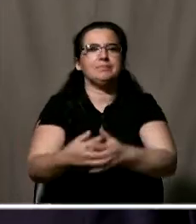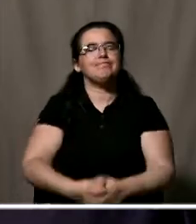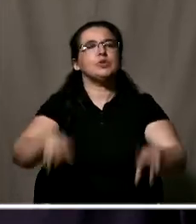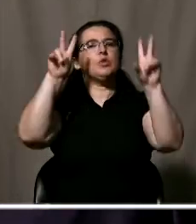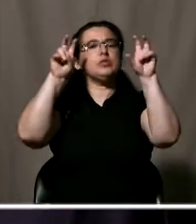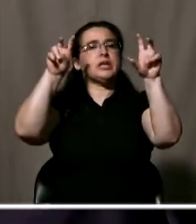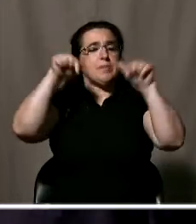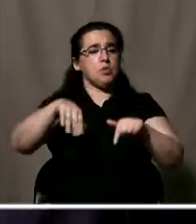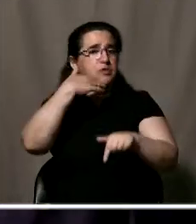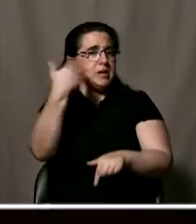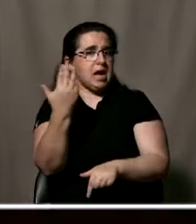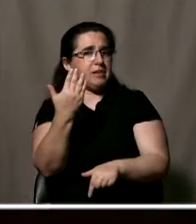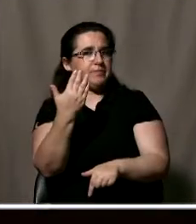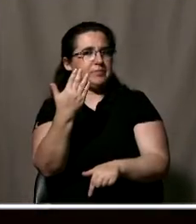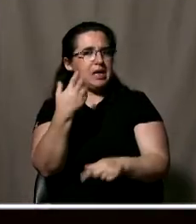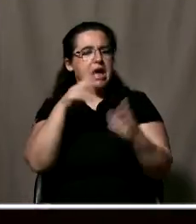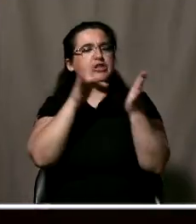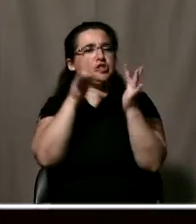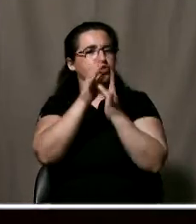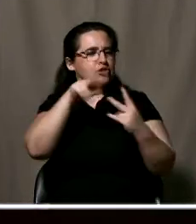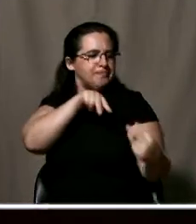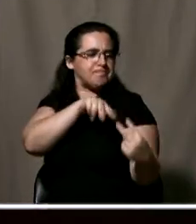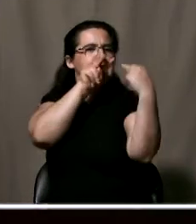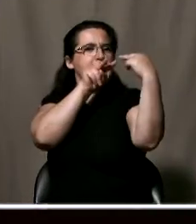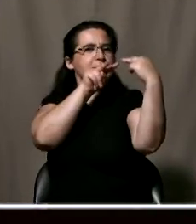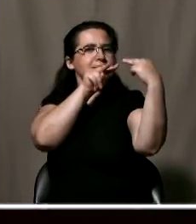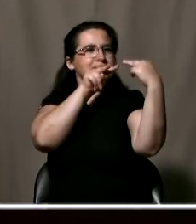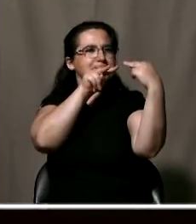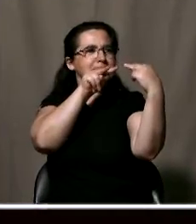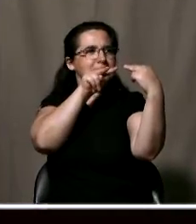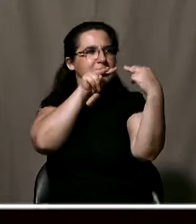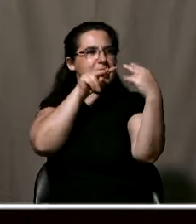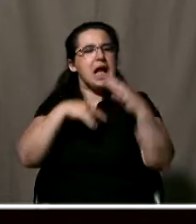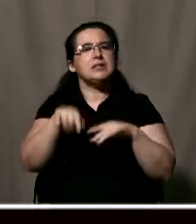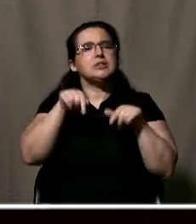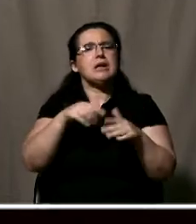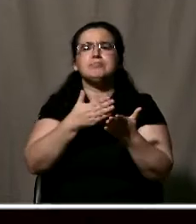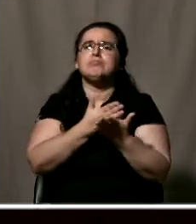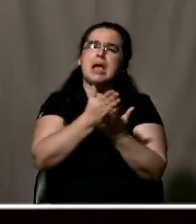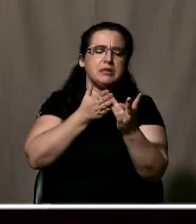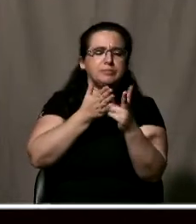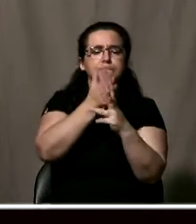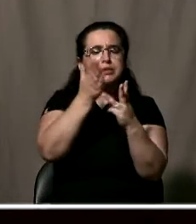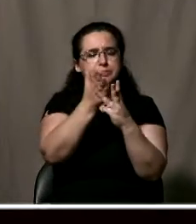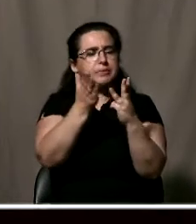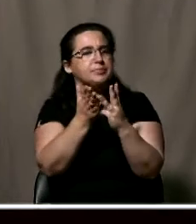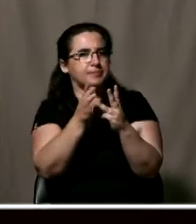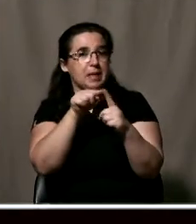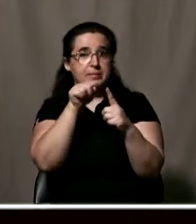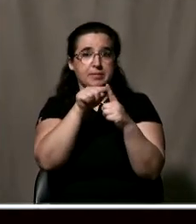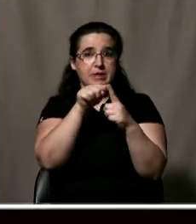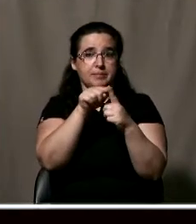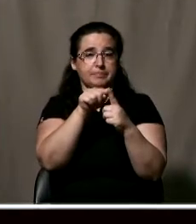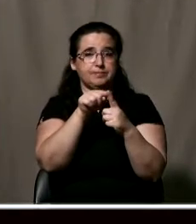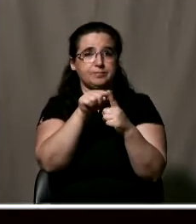manhã é olhando firmemente para Jesus. Divided into three parts. Está dividido em três partes. First, primeiro,